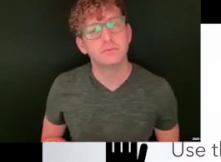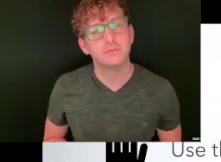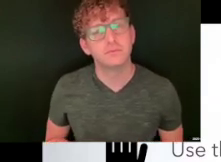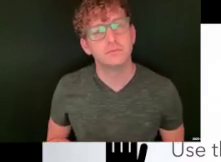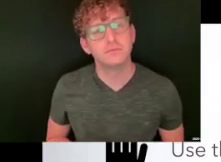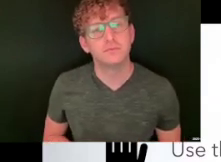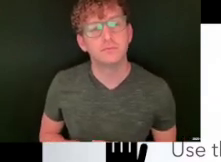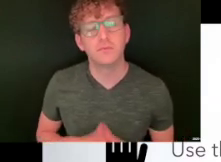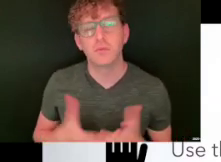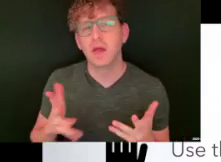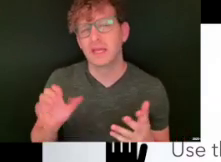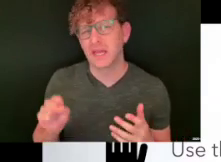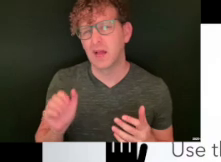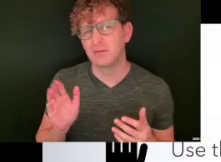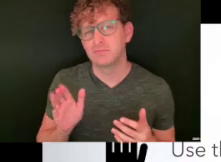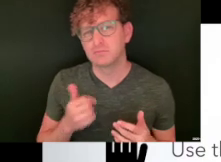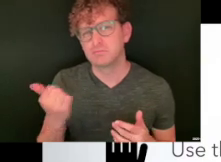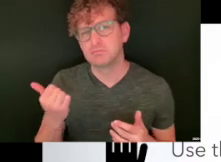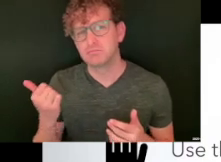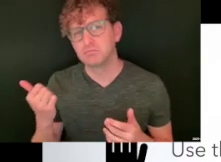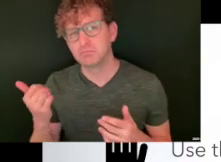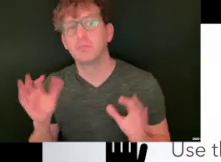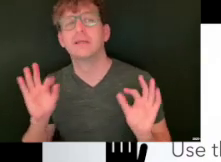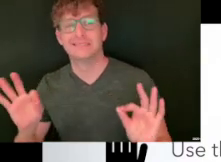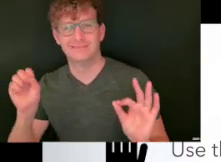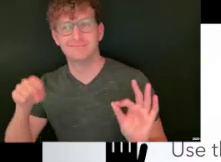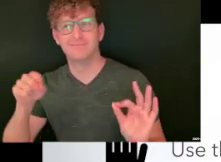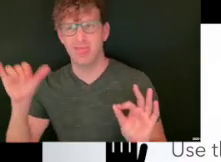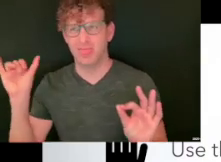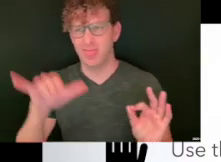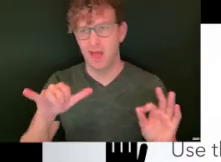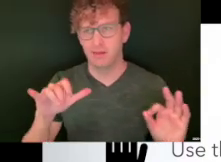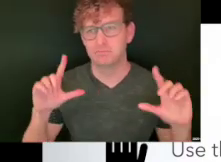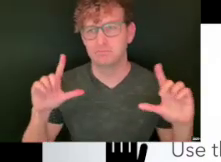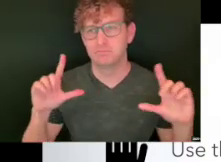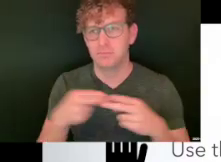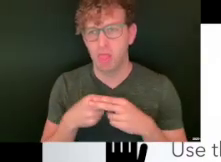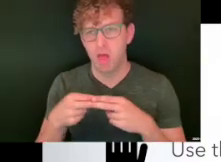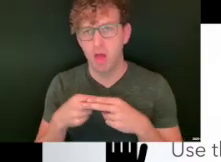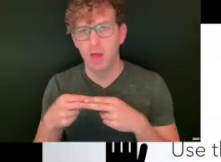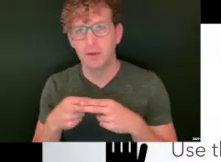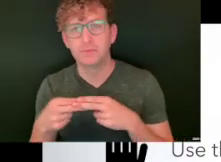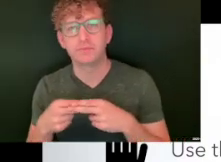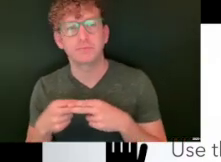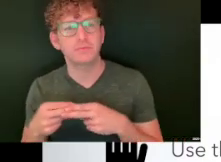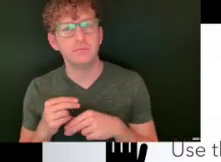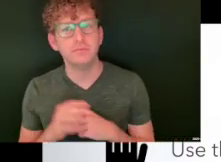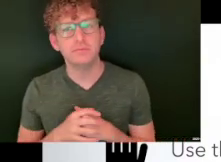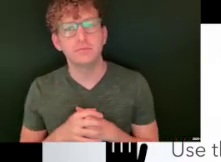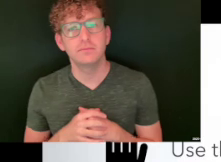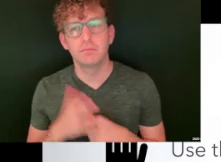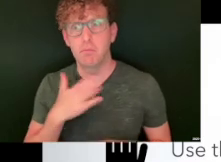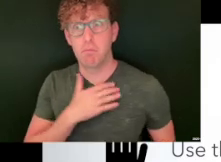one before asking a question or making a comment. You may also email questions to